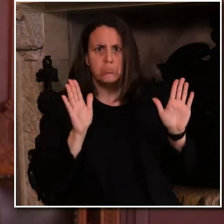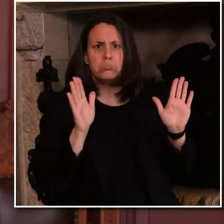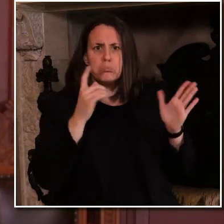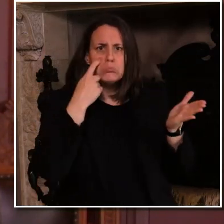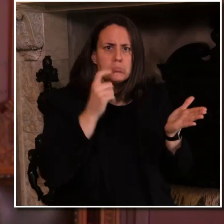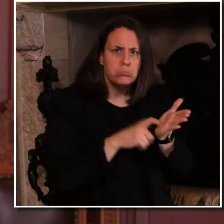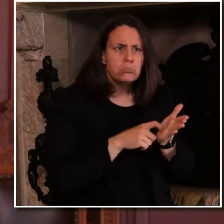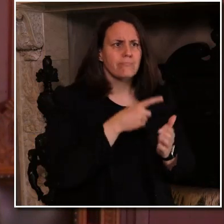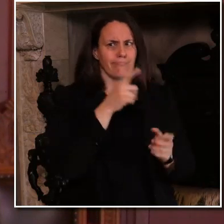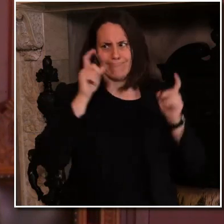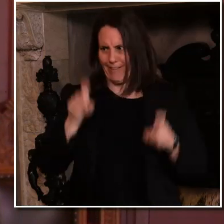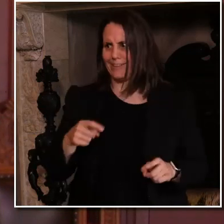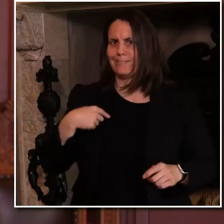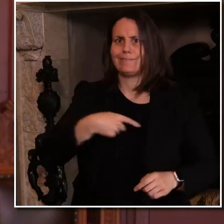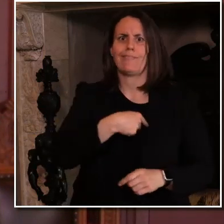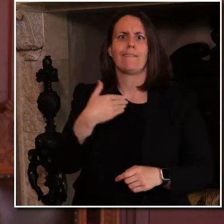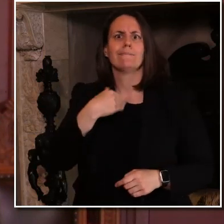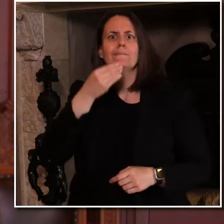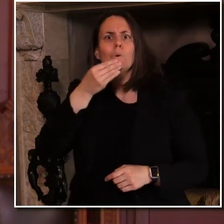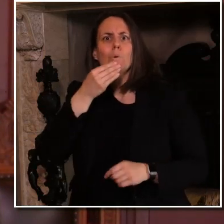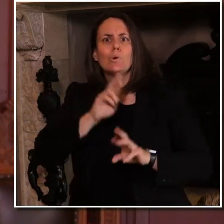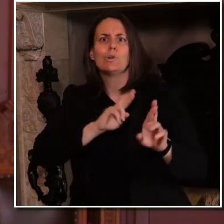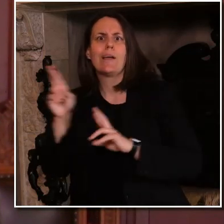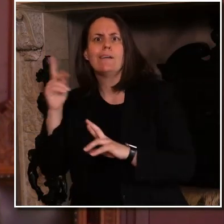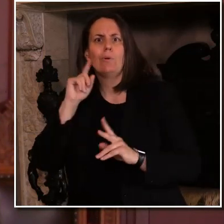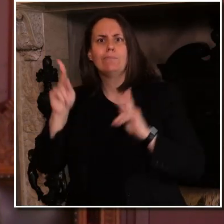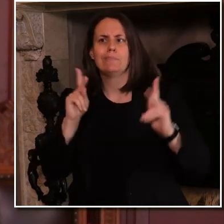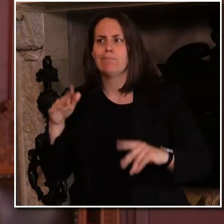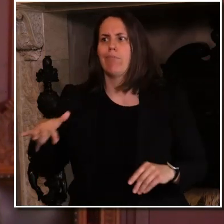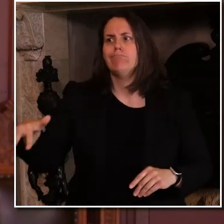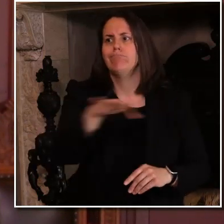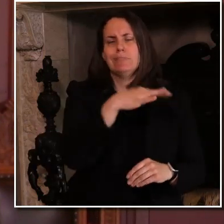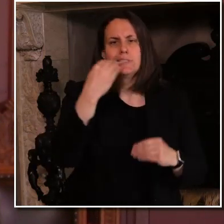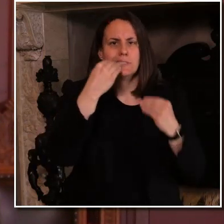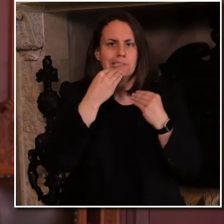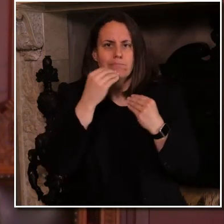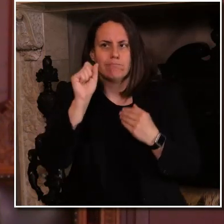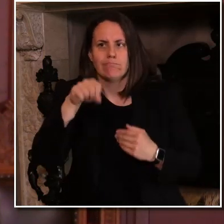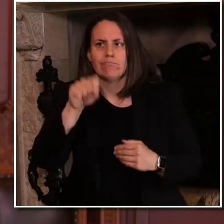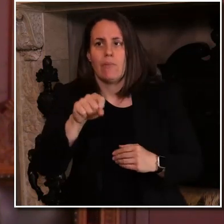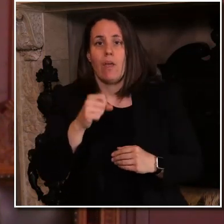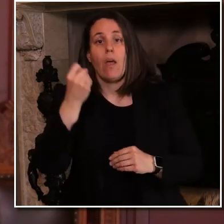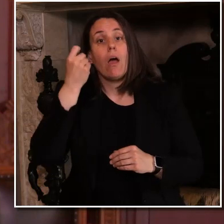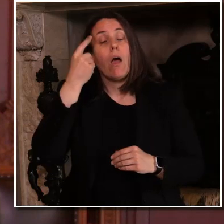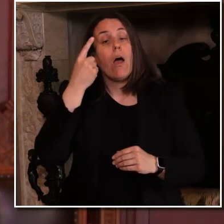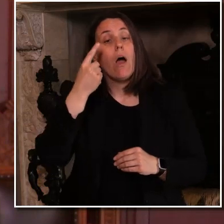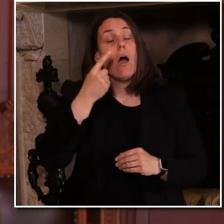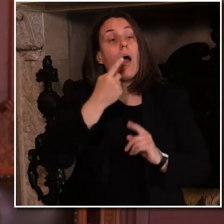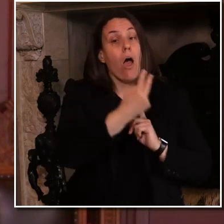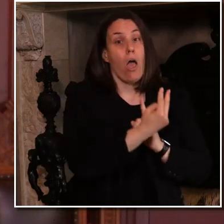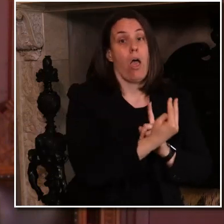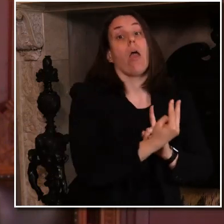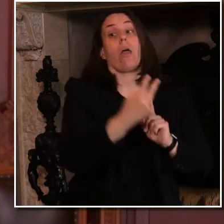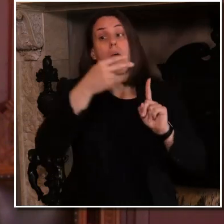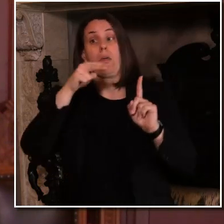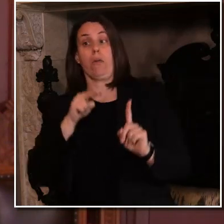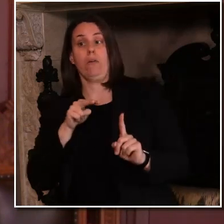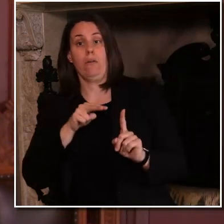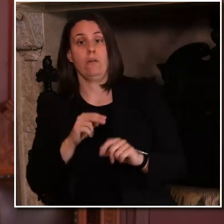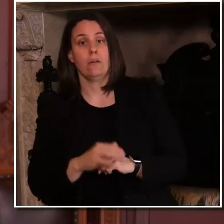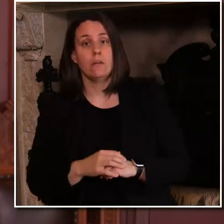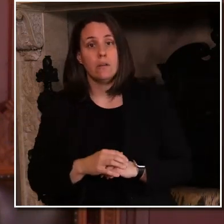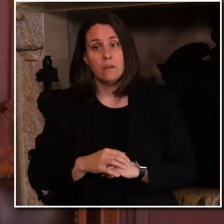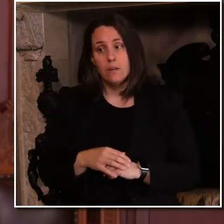have good, nutritious meals. But at the other side of the story, we also have to make sure that our workers are healthy.